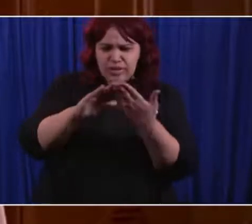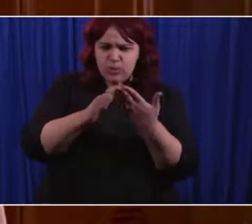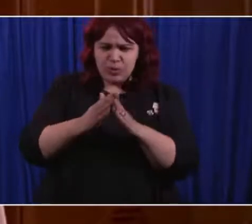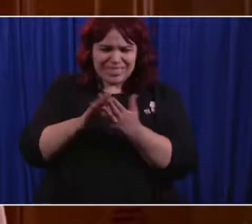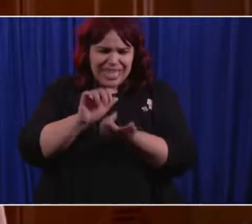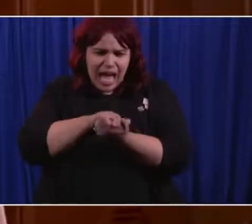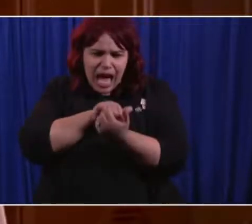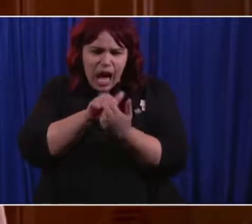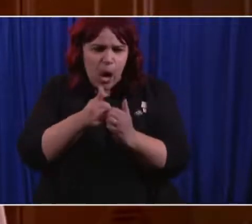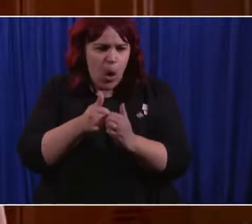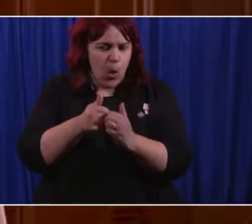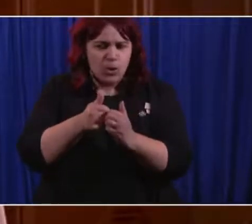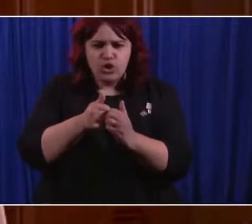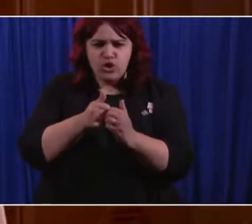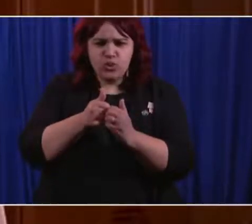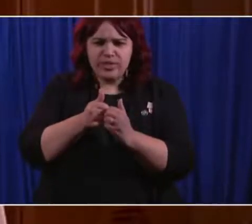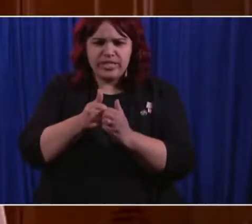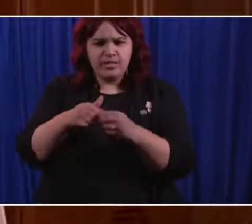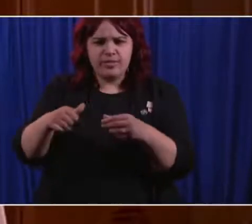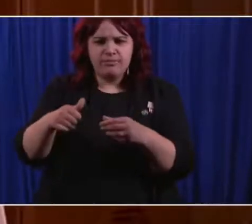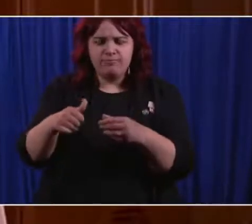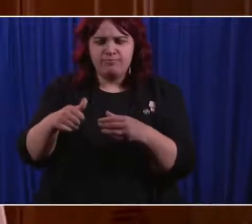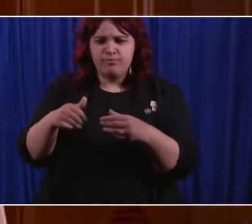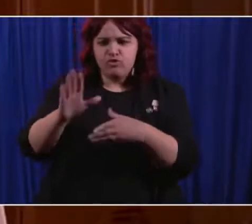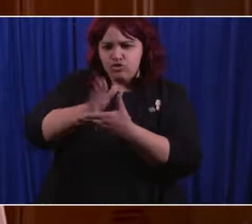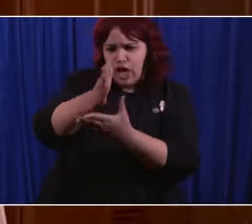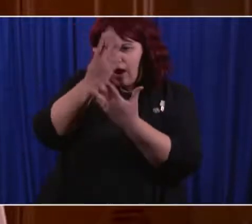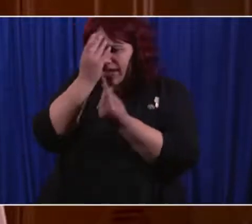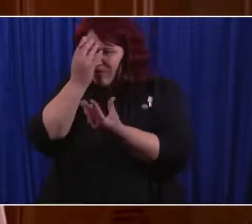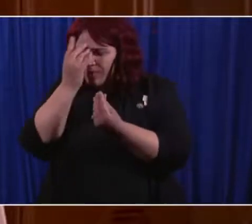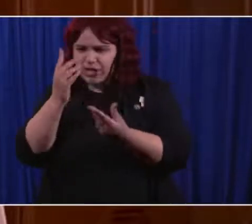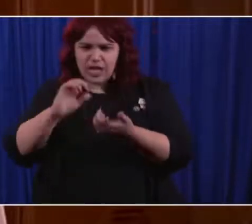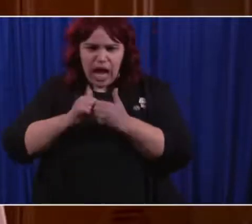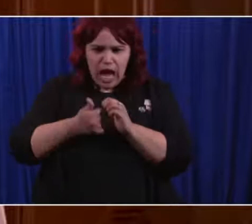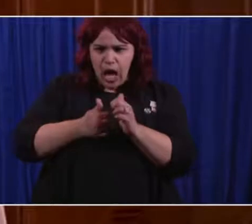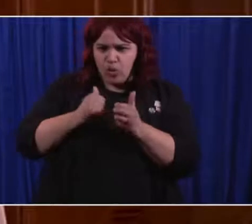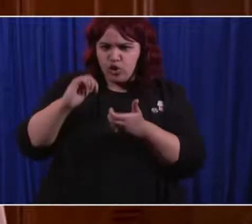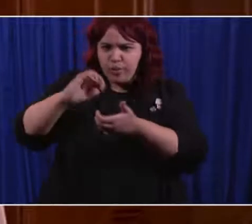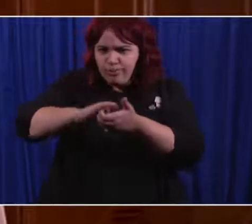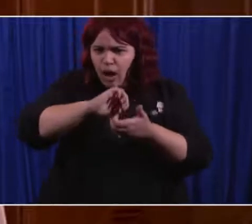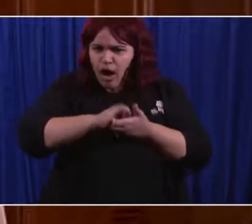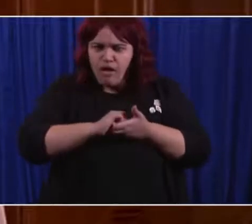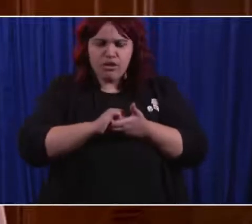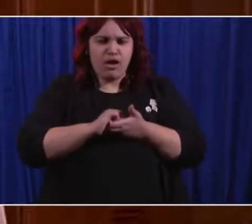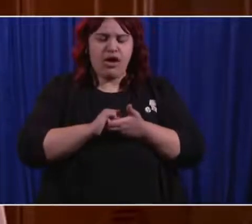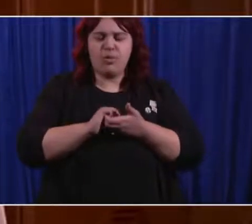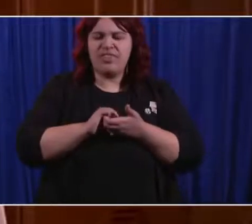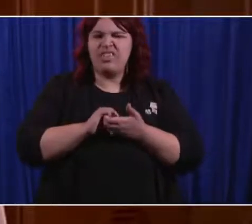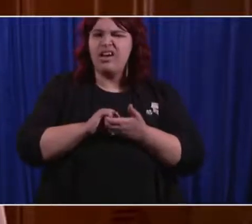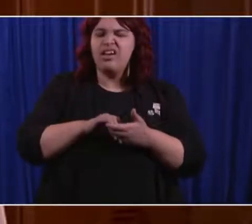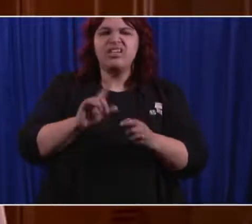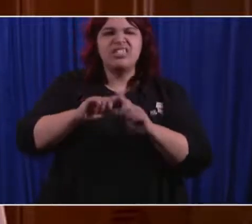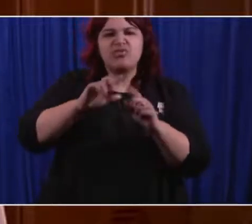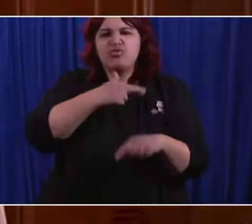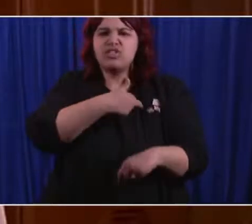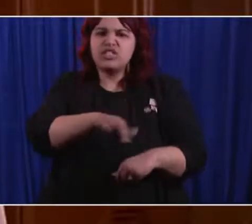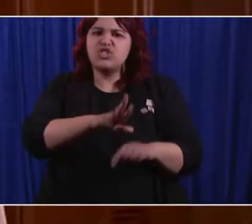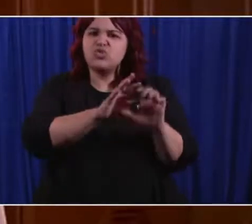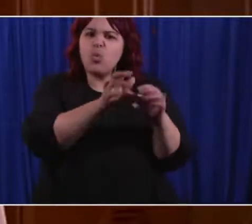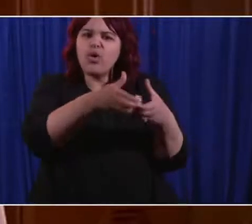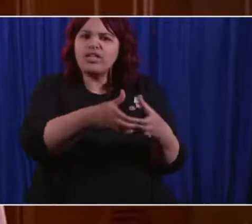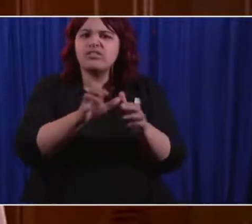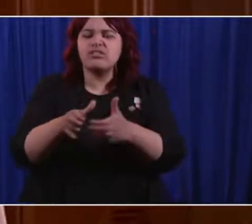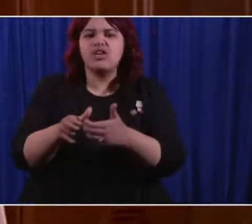and how we, you know, work through churches, work through other places. So our goal is going to continue to be to